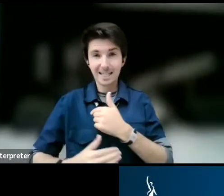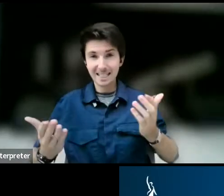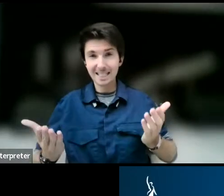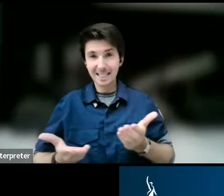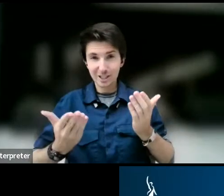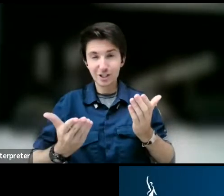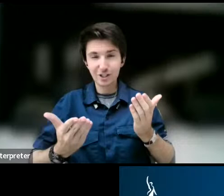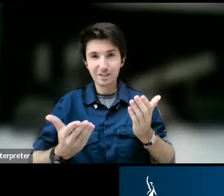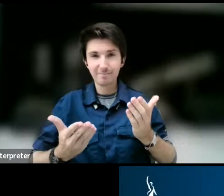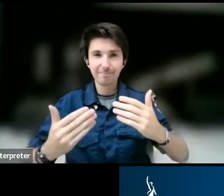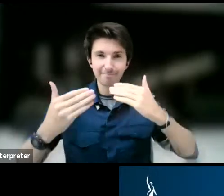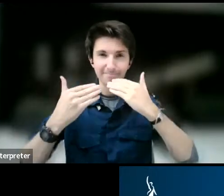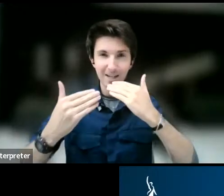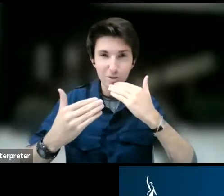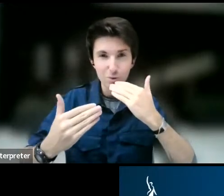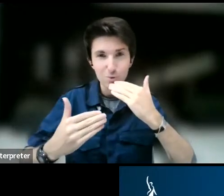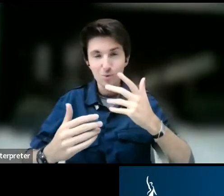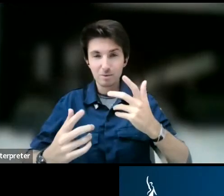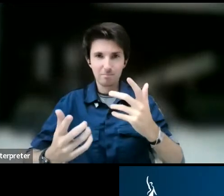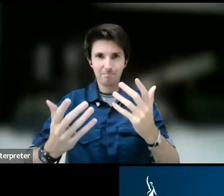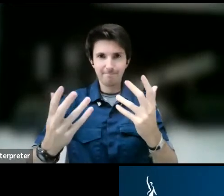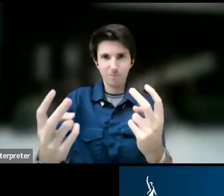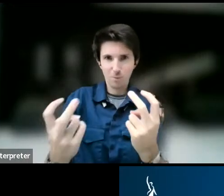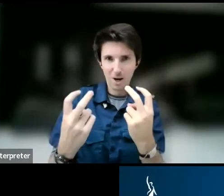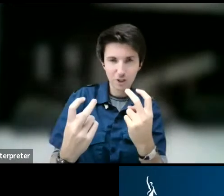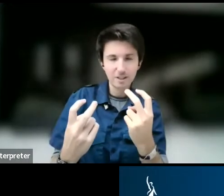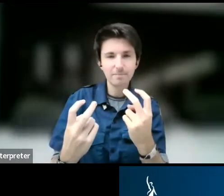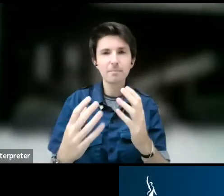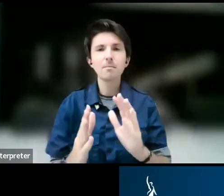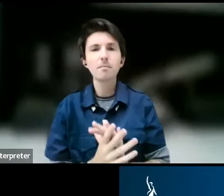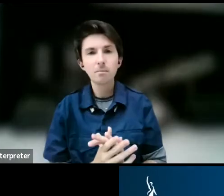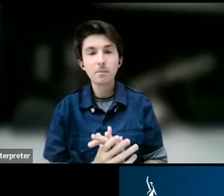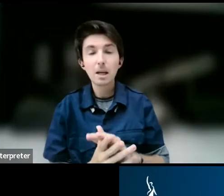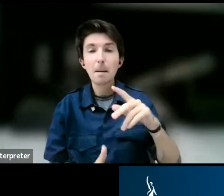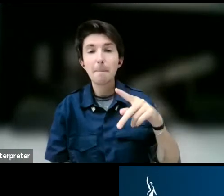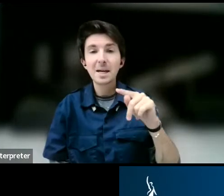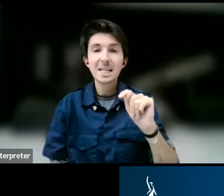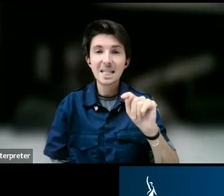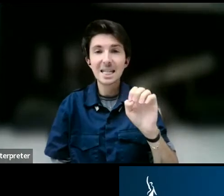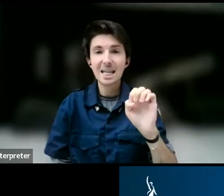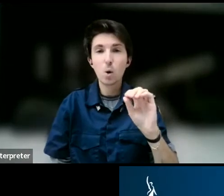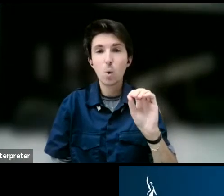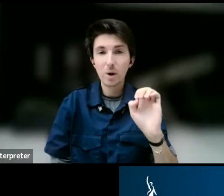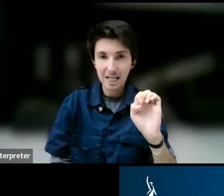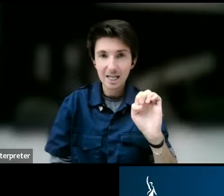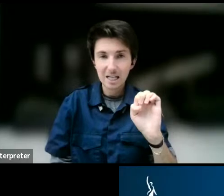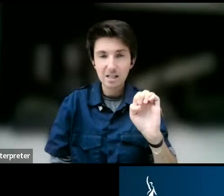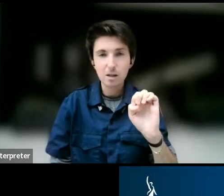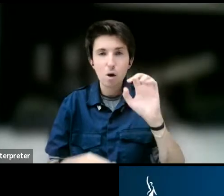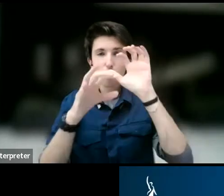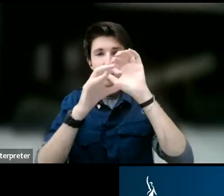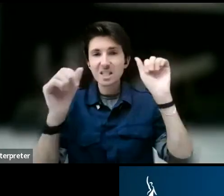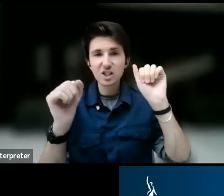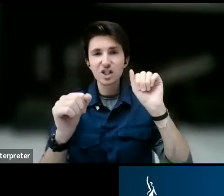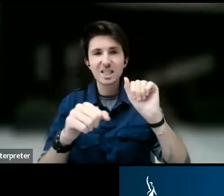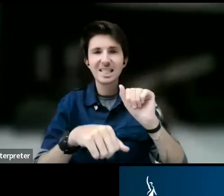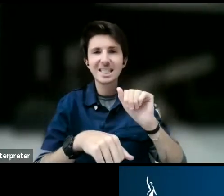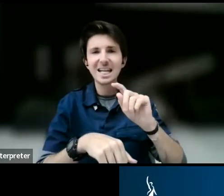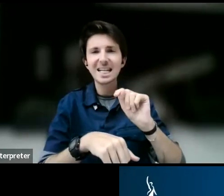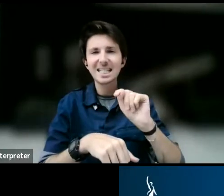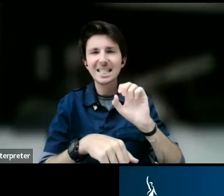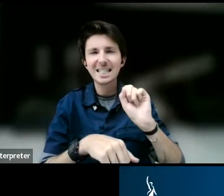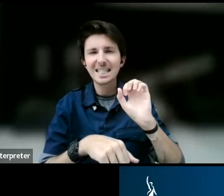regular viewers who've been tuning in each week for our PTEOE President's Task Force on Education Outreach and Engagement